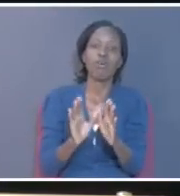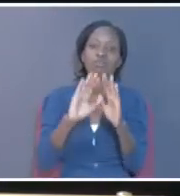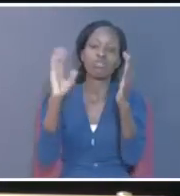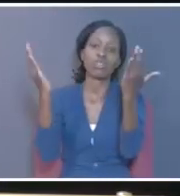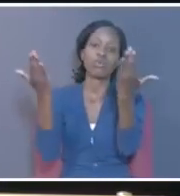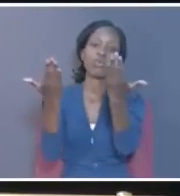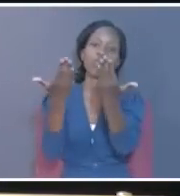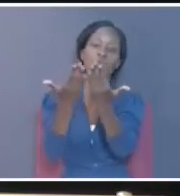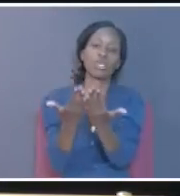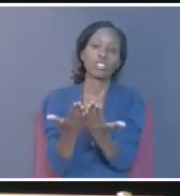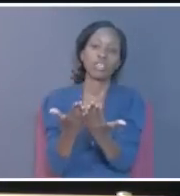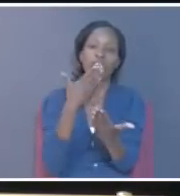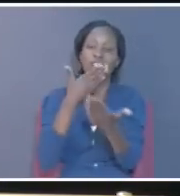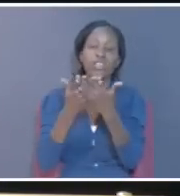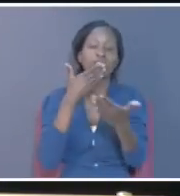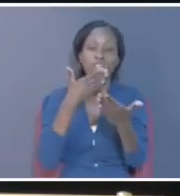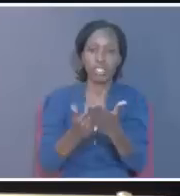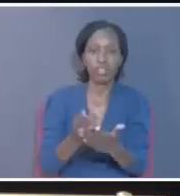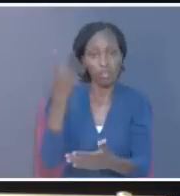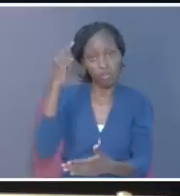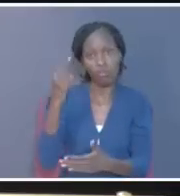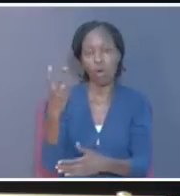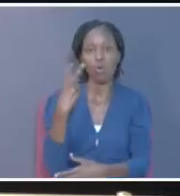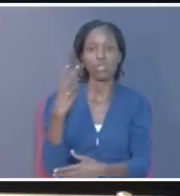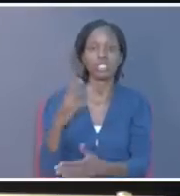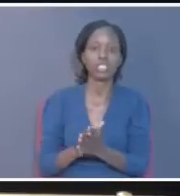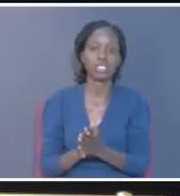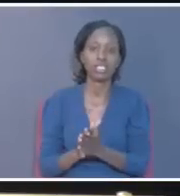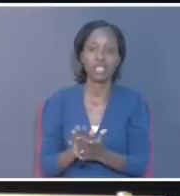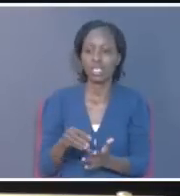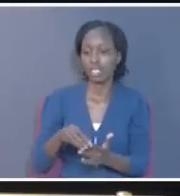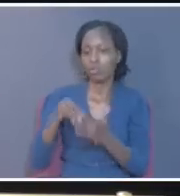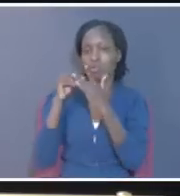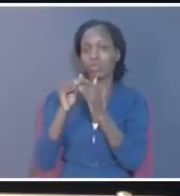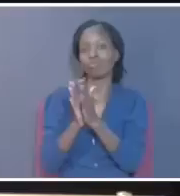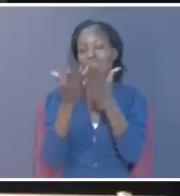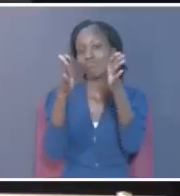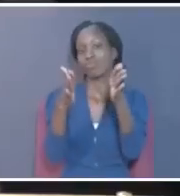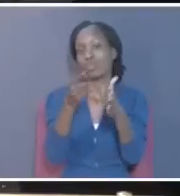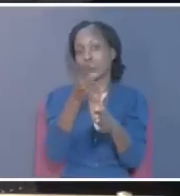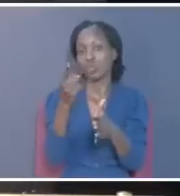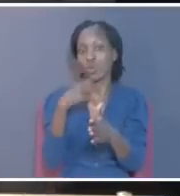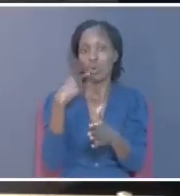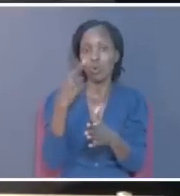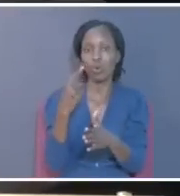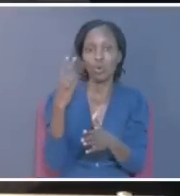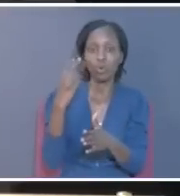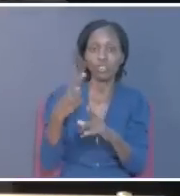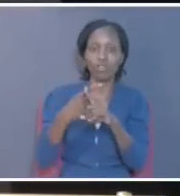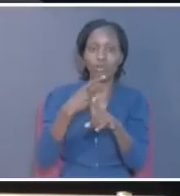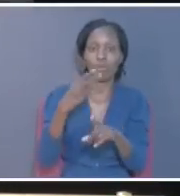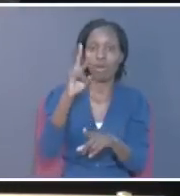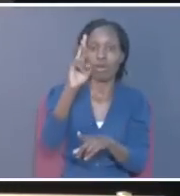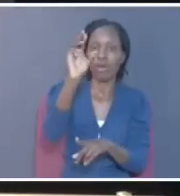America, Australia, thank you for tuning in. A special shout out to you all the way in CITAM,